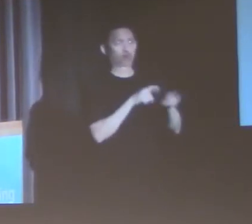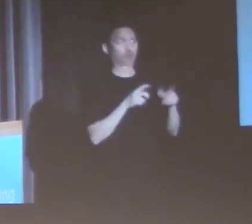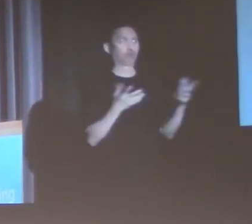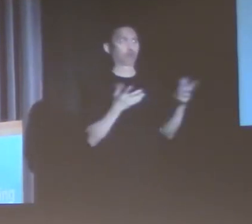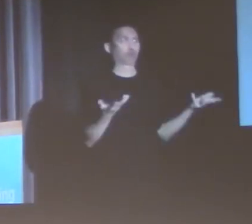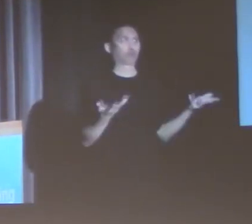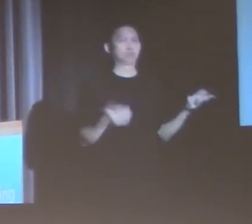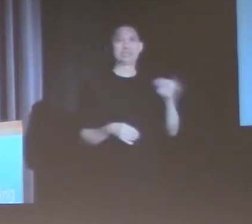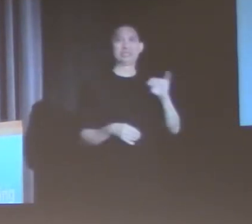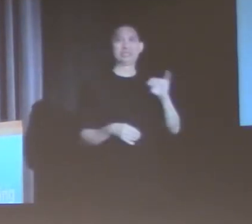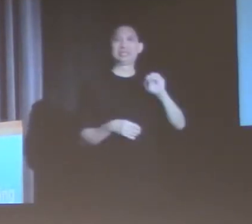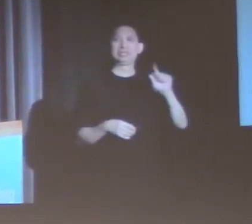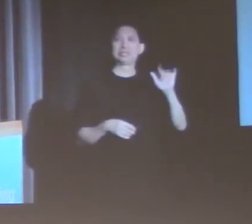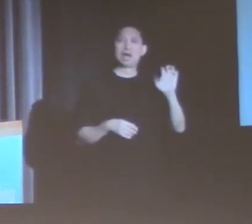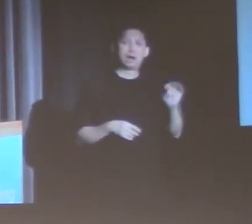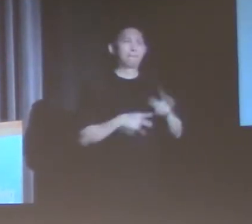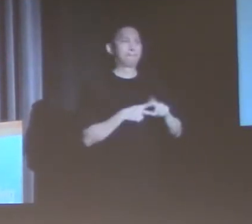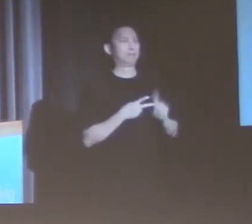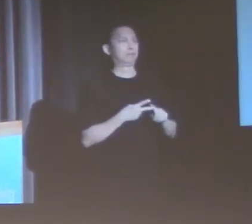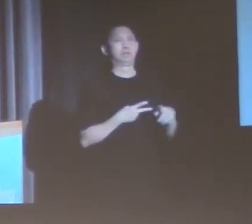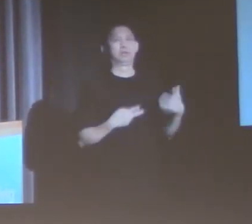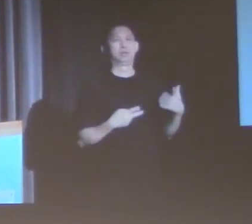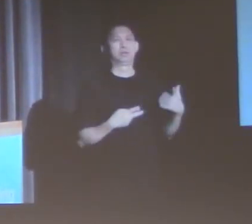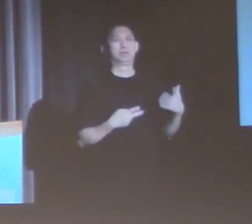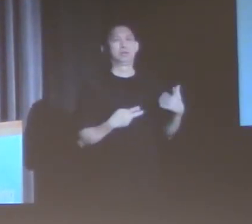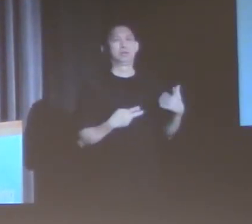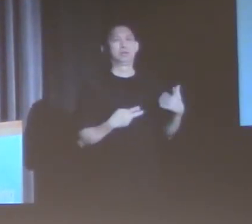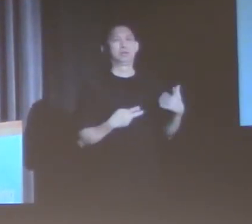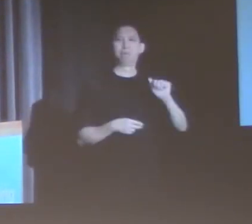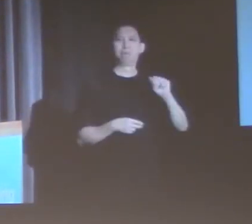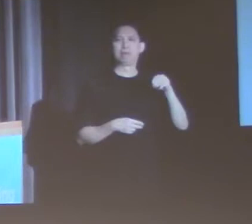Islam or fundamentalism, because